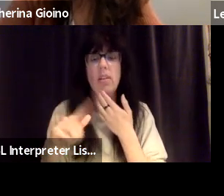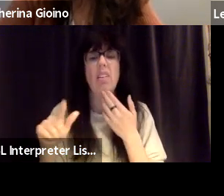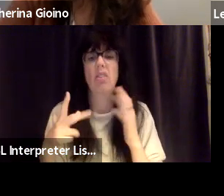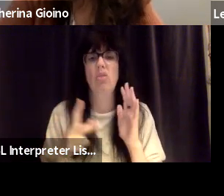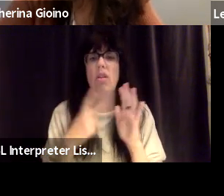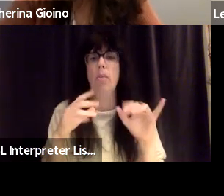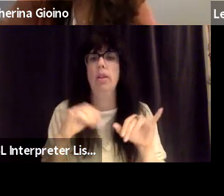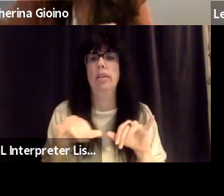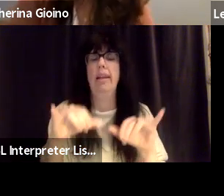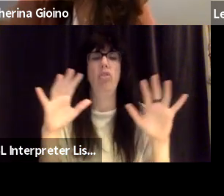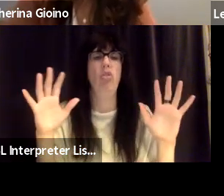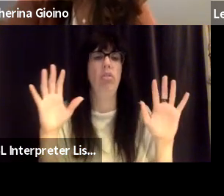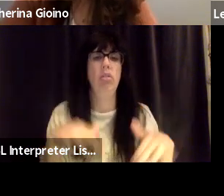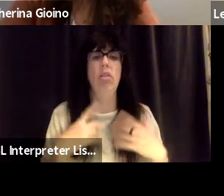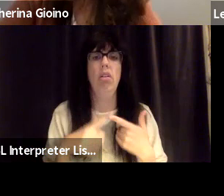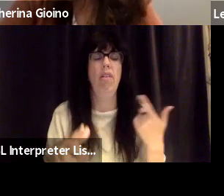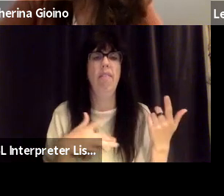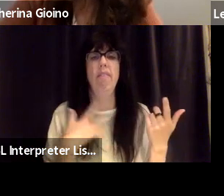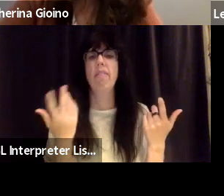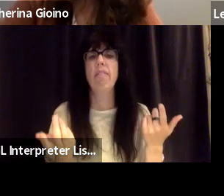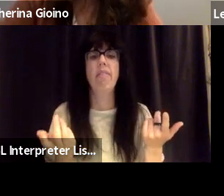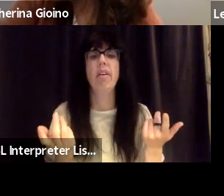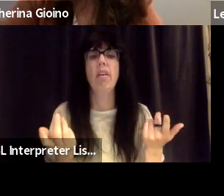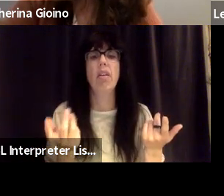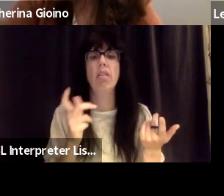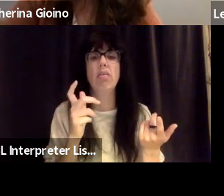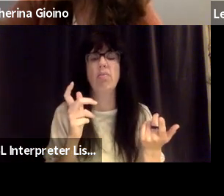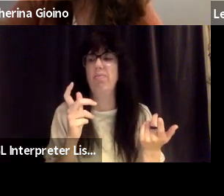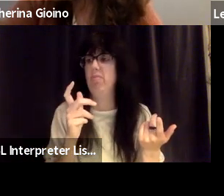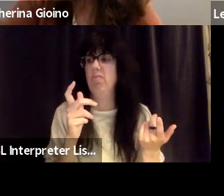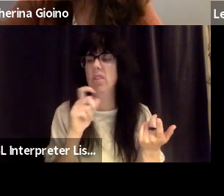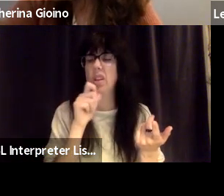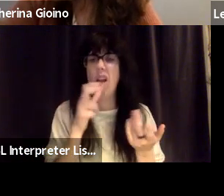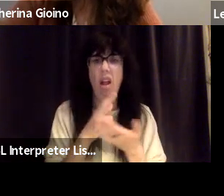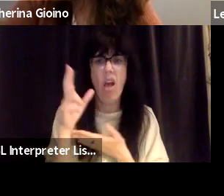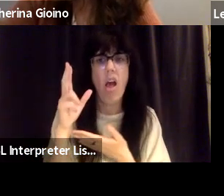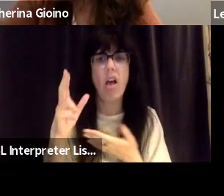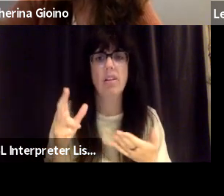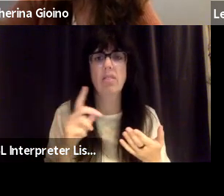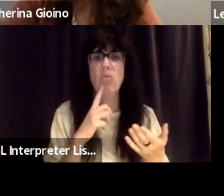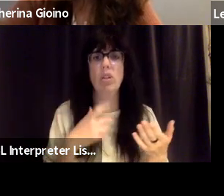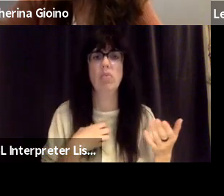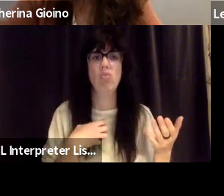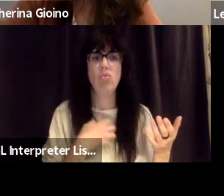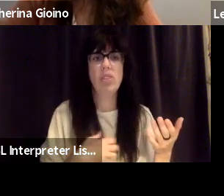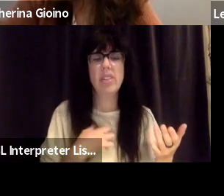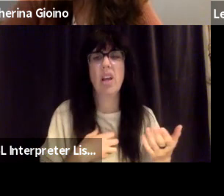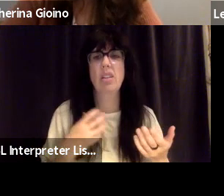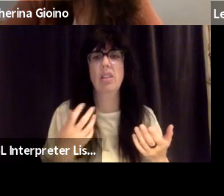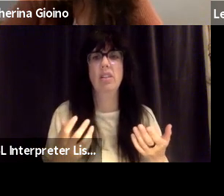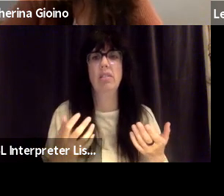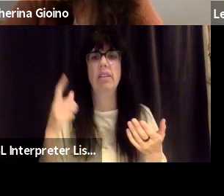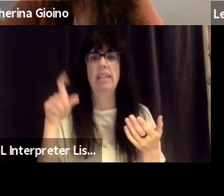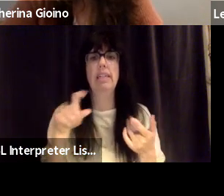standard, a disingenuous and dishonesty that is really disgusting. And needs